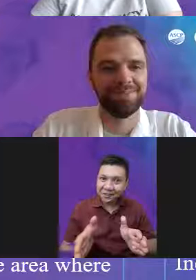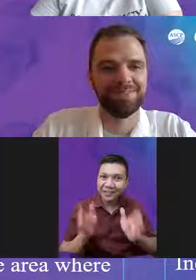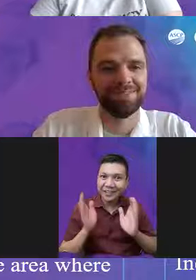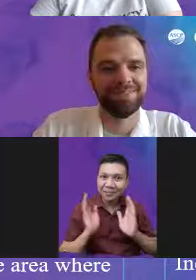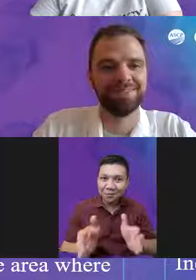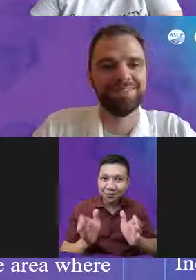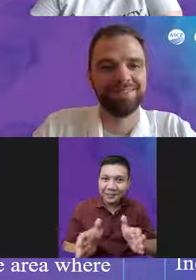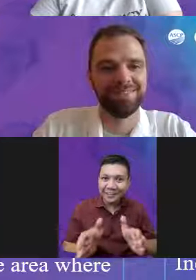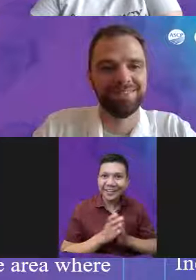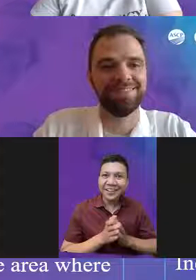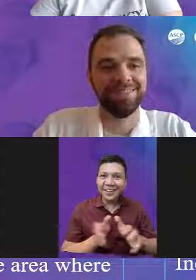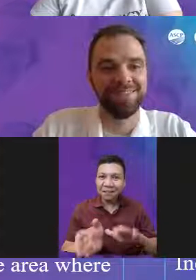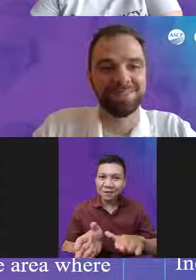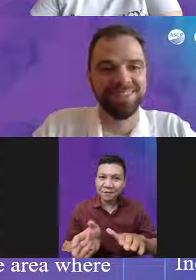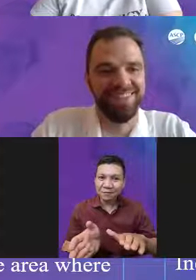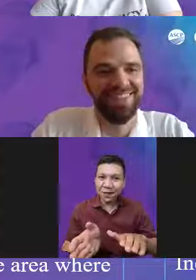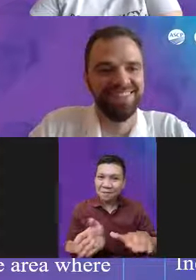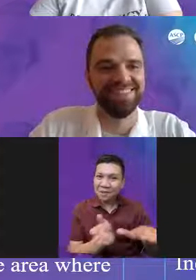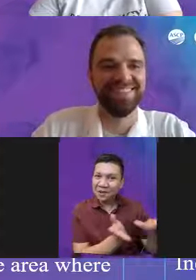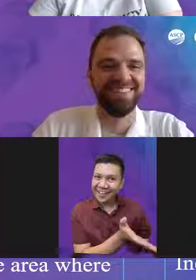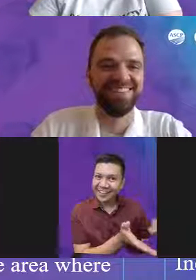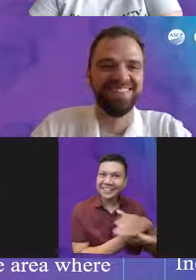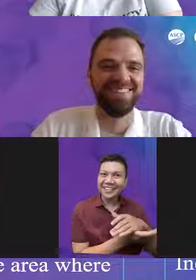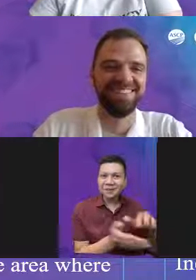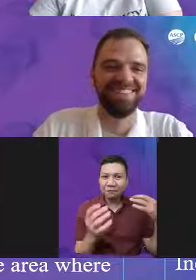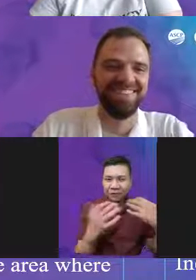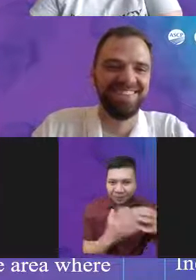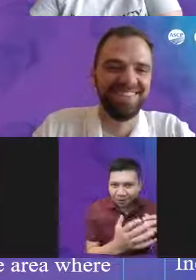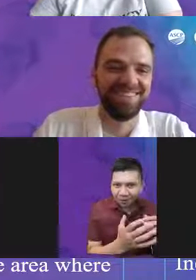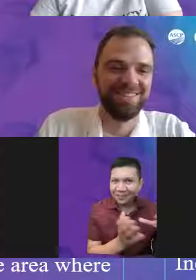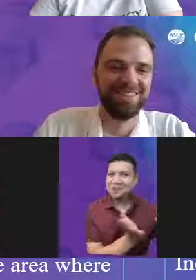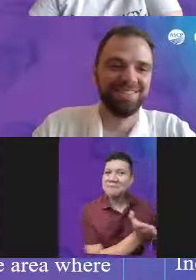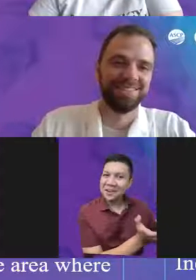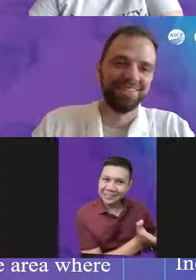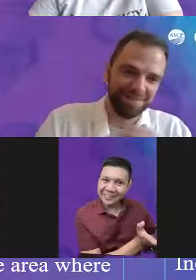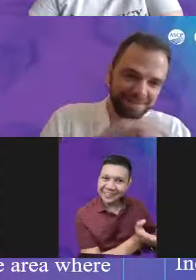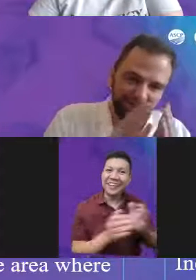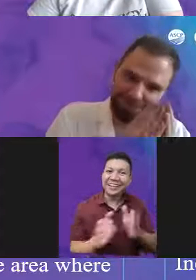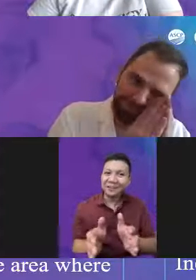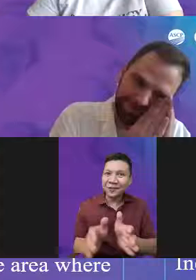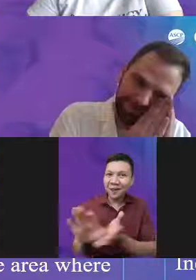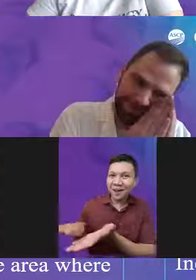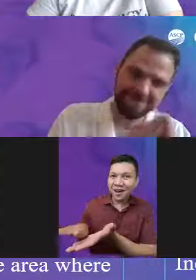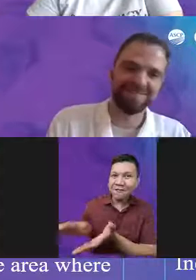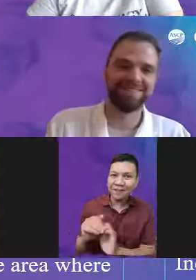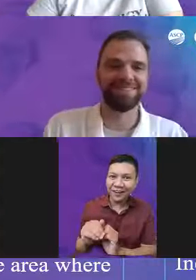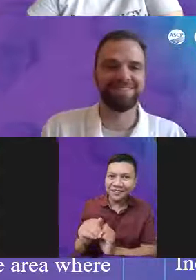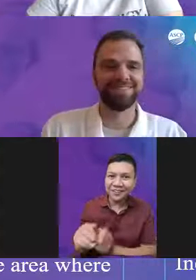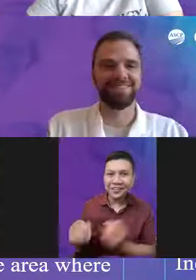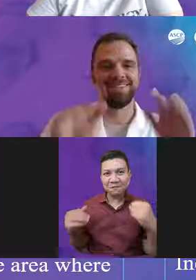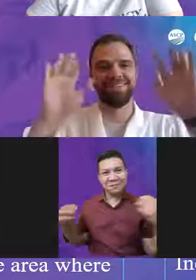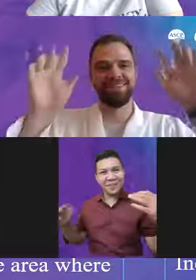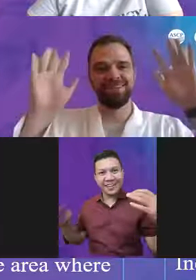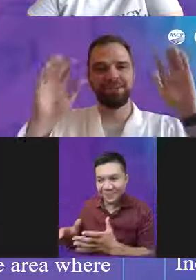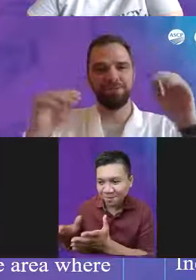to 100, that's normocytic. If you go below that, you feel small, you're microcytic. If you go over